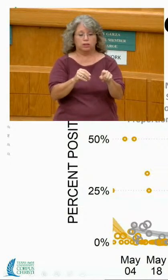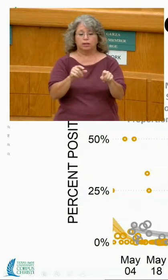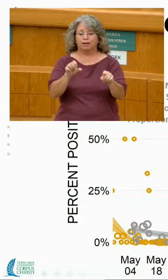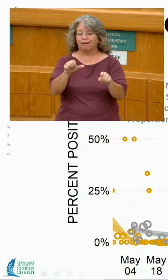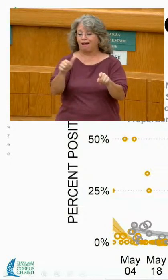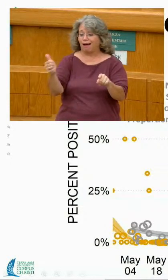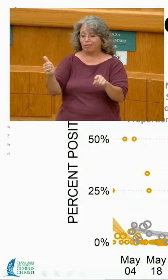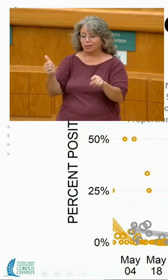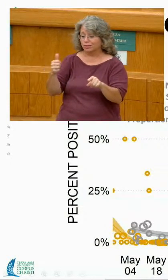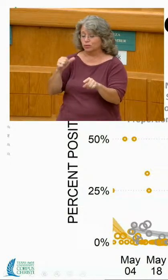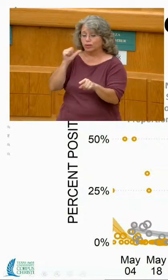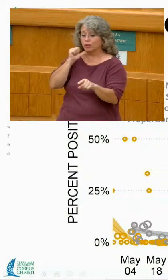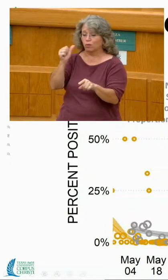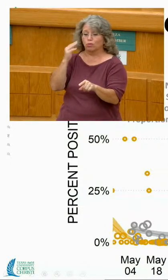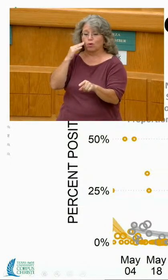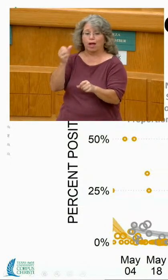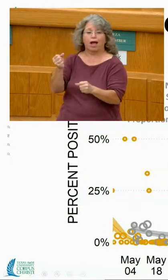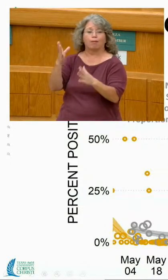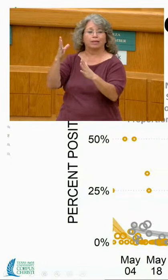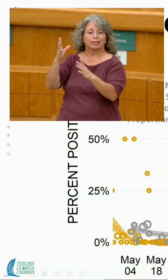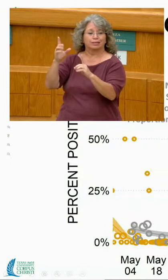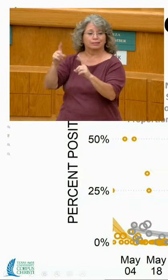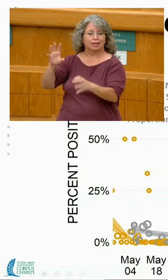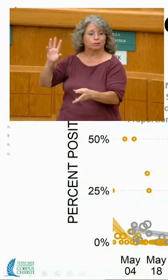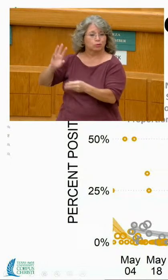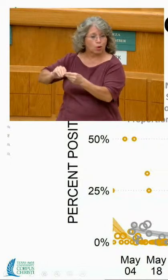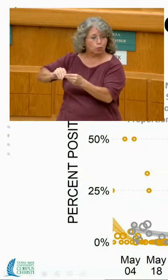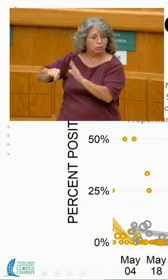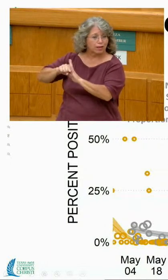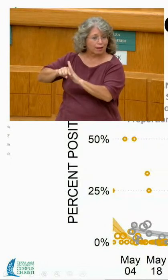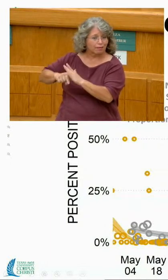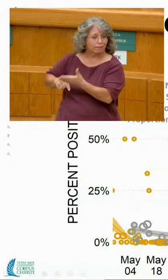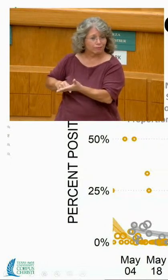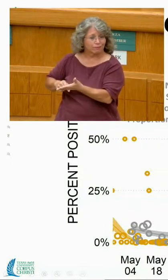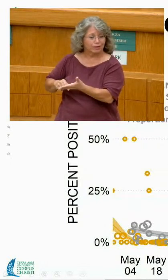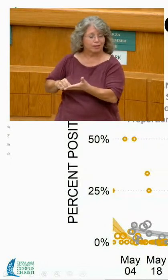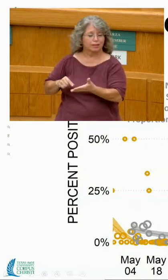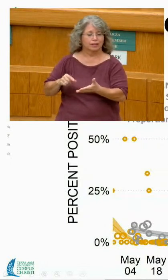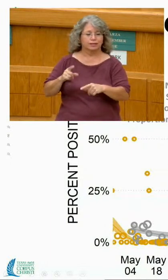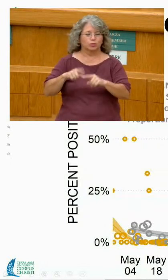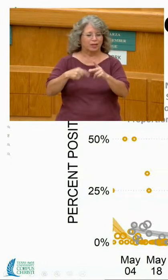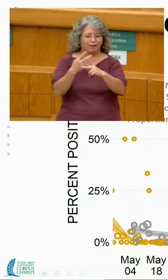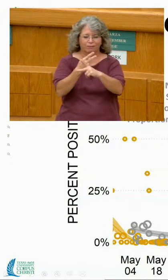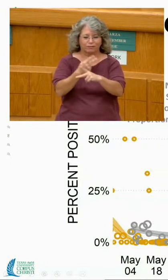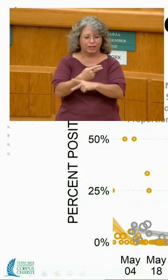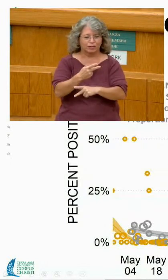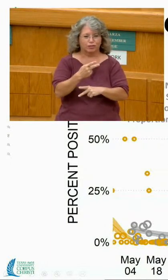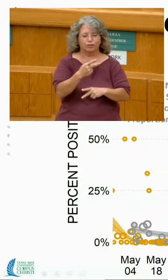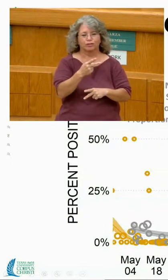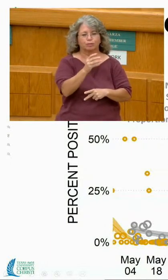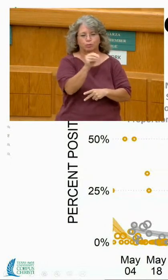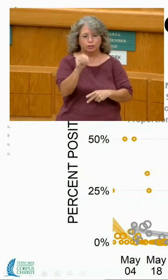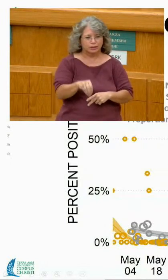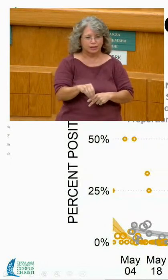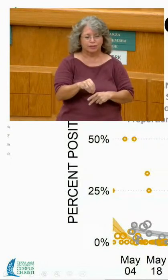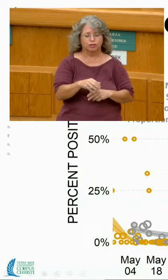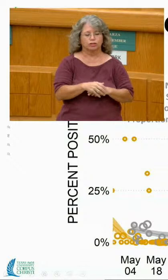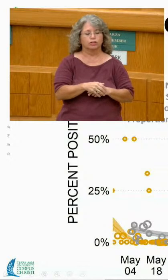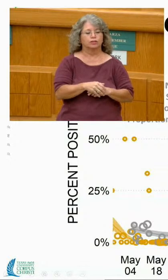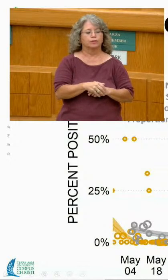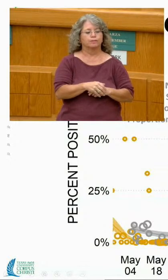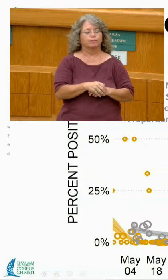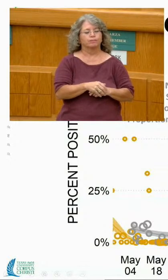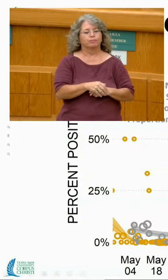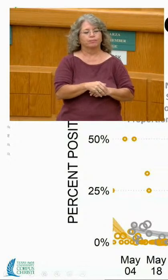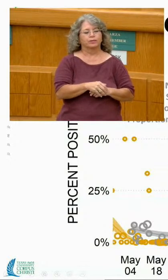data sources. But we don't always get the number of negative tests, which would allow us to calculate a proper